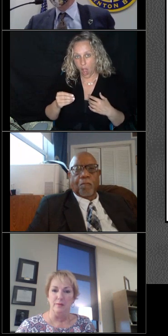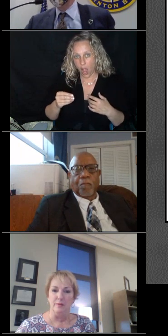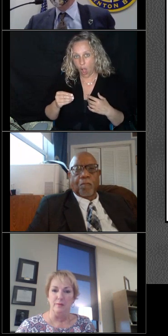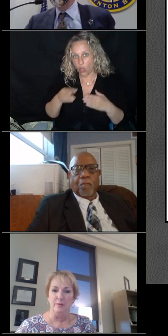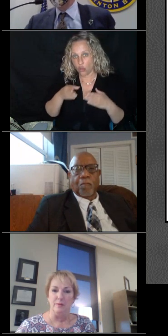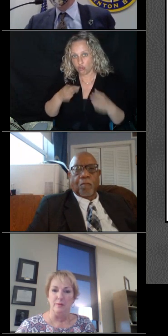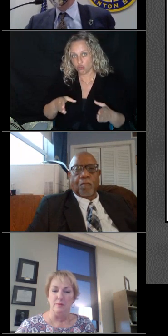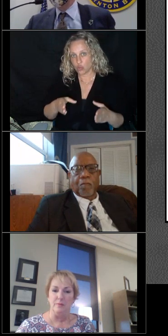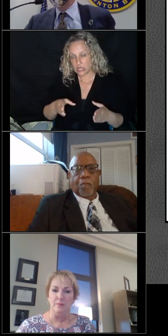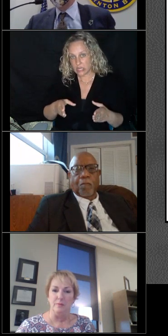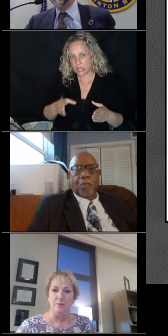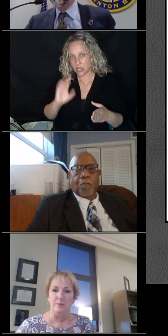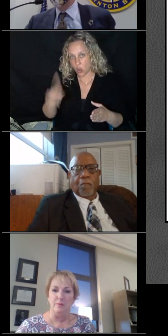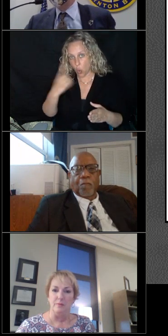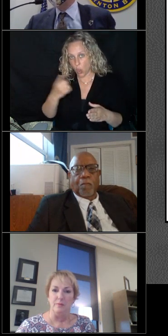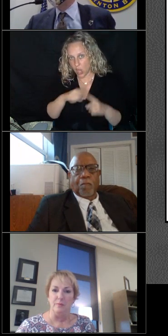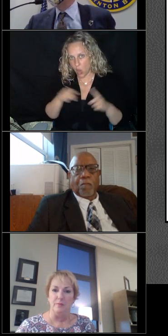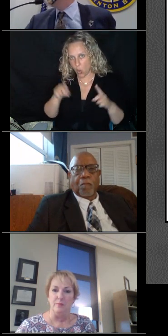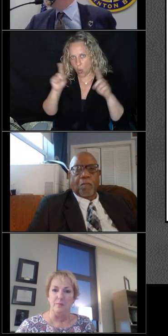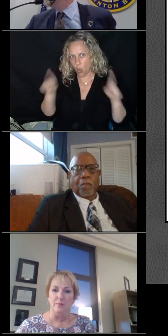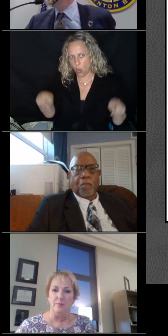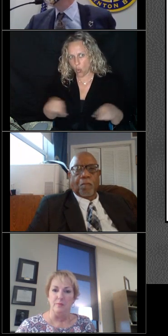the radius curbs. No,